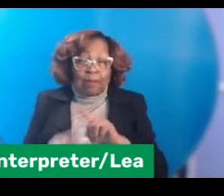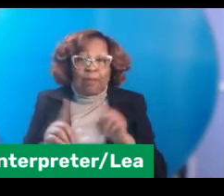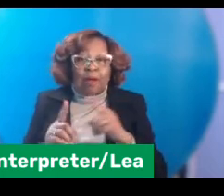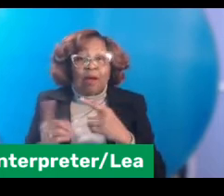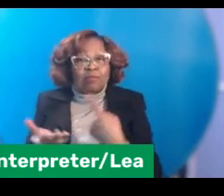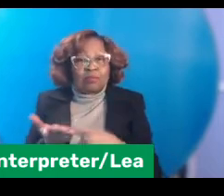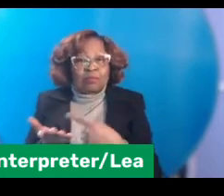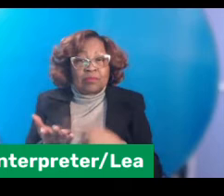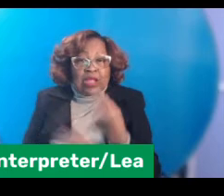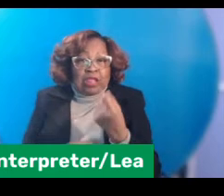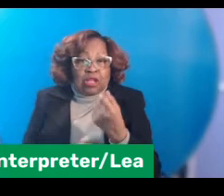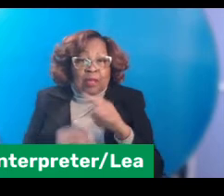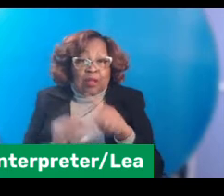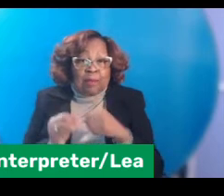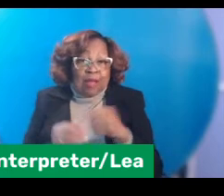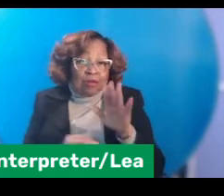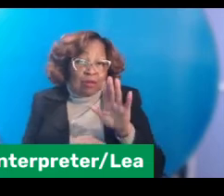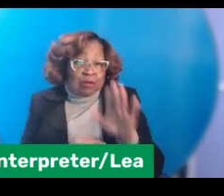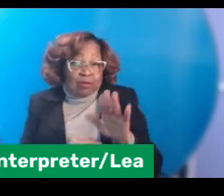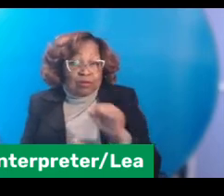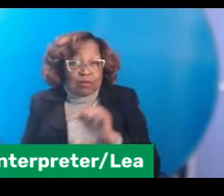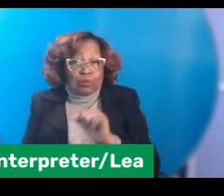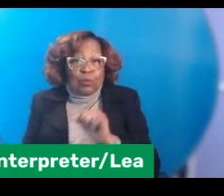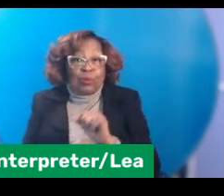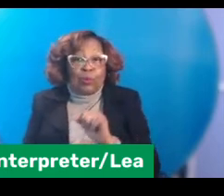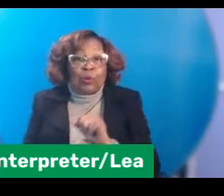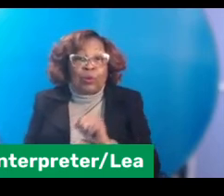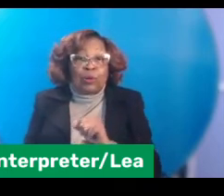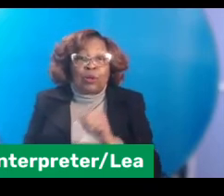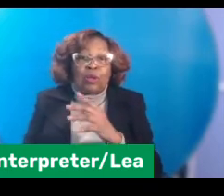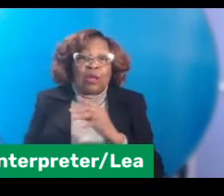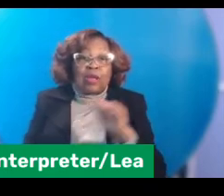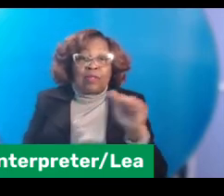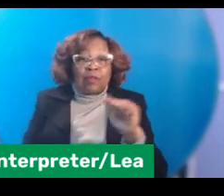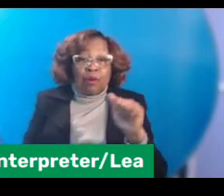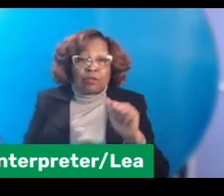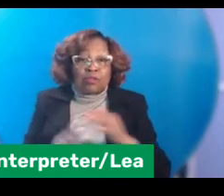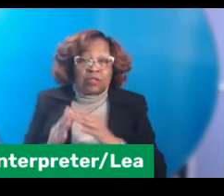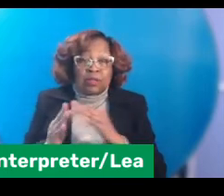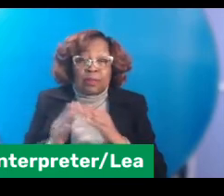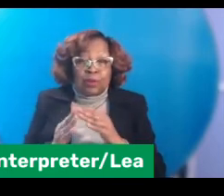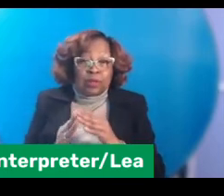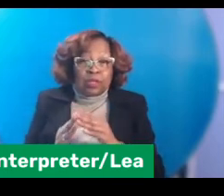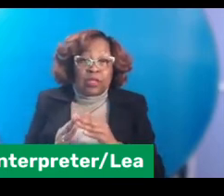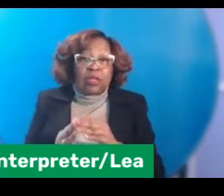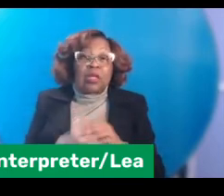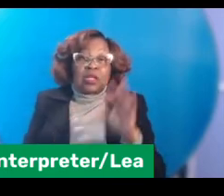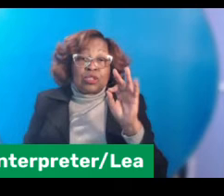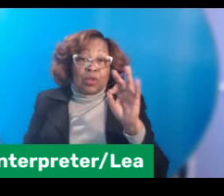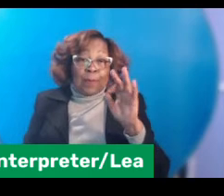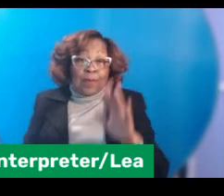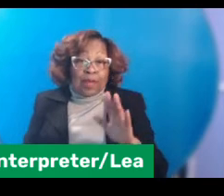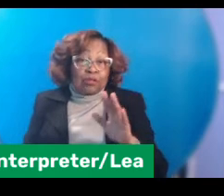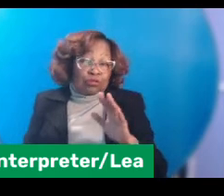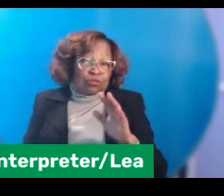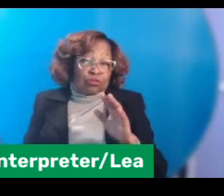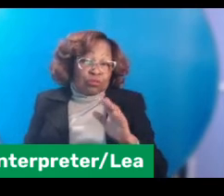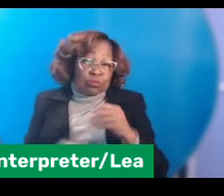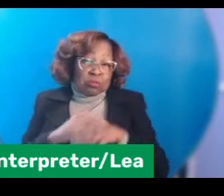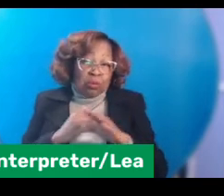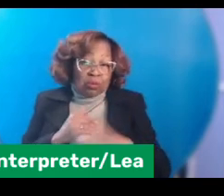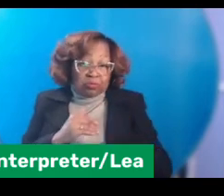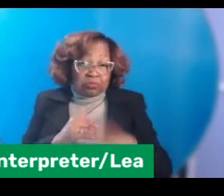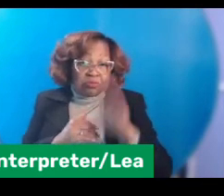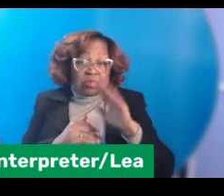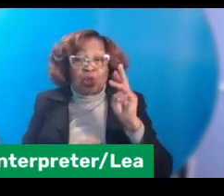bit about him and the work that he's doing in the Austin community. So Pastor Jody was born and raised on the West